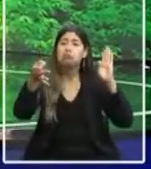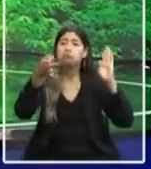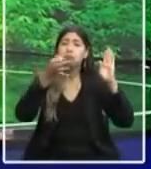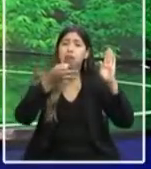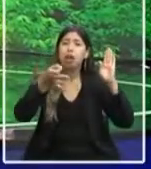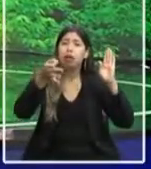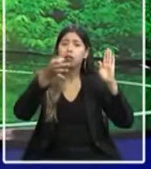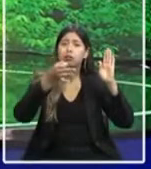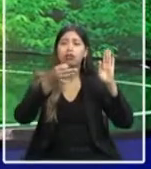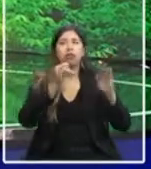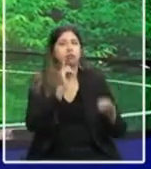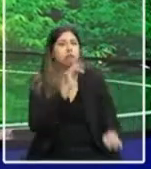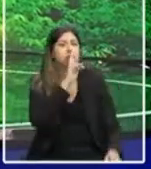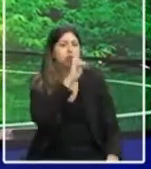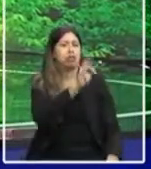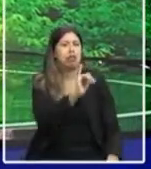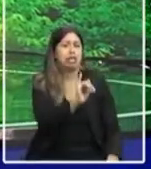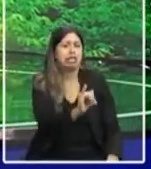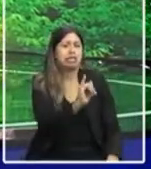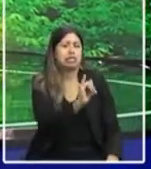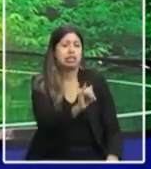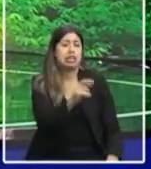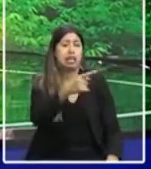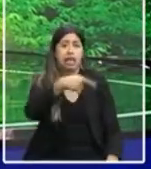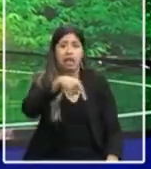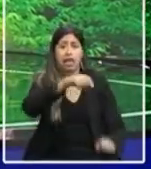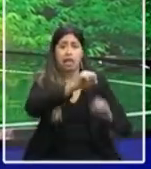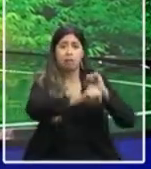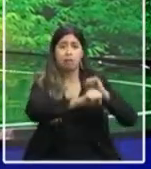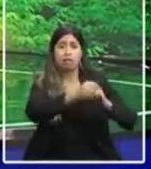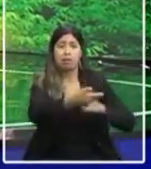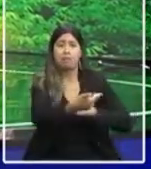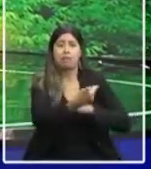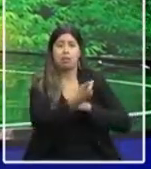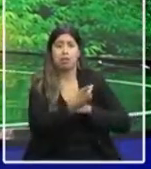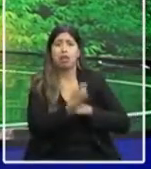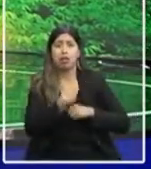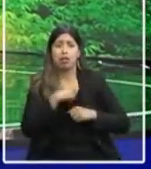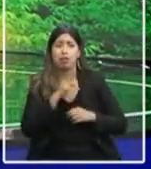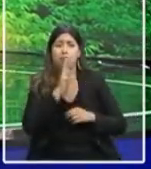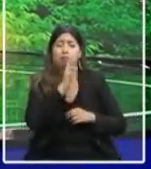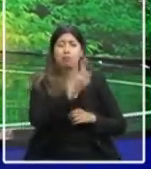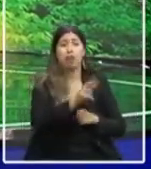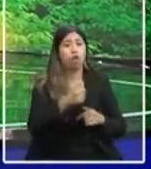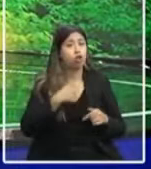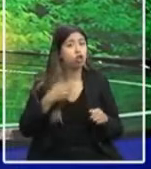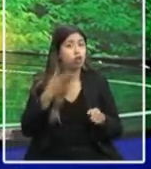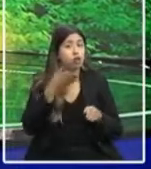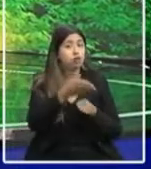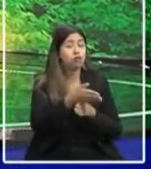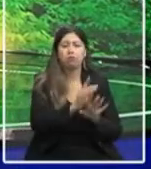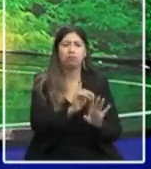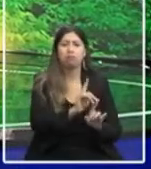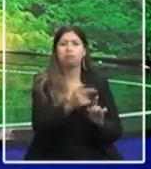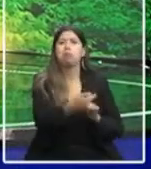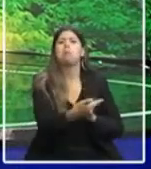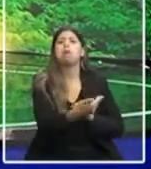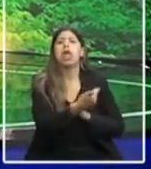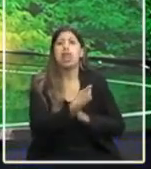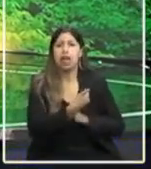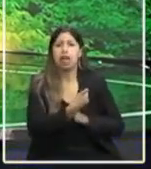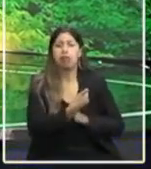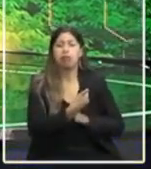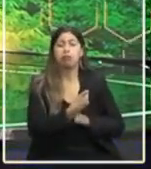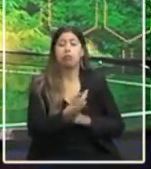yes. They were the ones who asked to speak to me. I didn't go to them. I'm very impressed, actually. These companies, you know, CEOs of